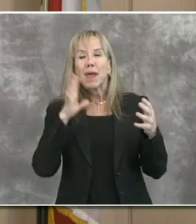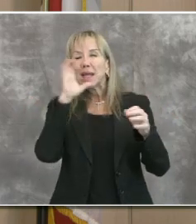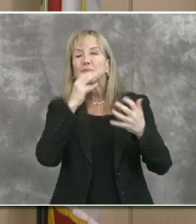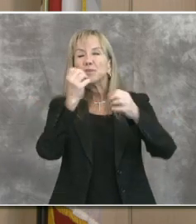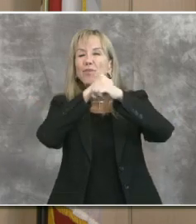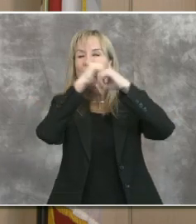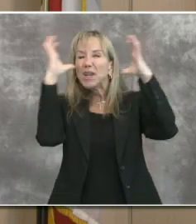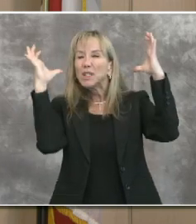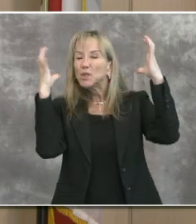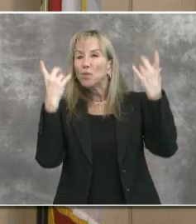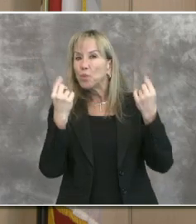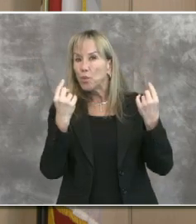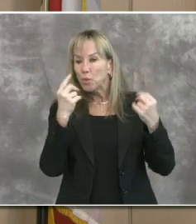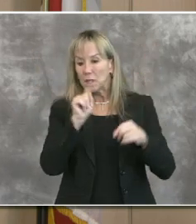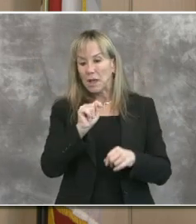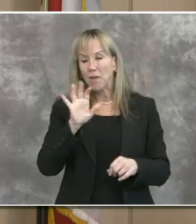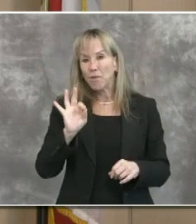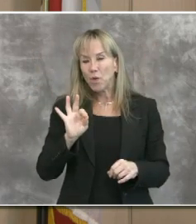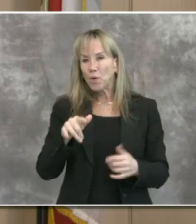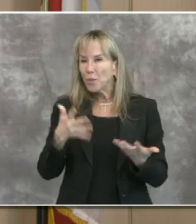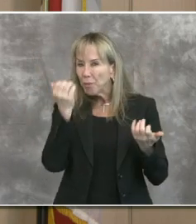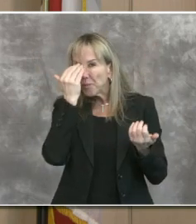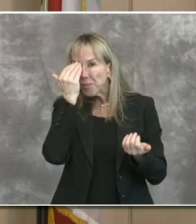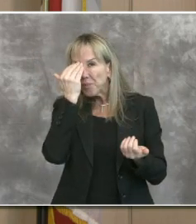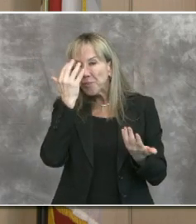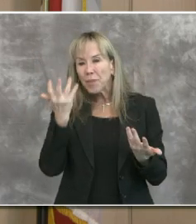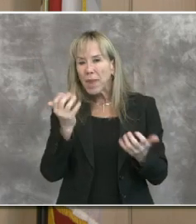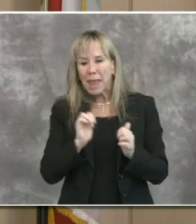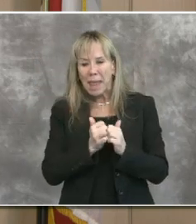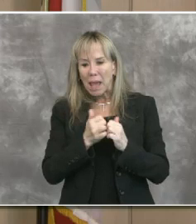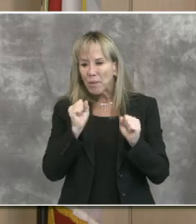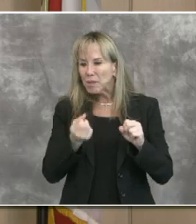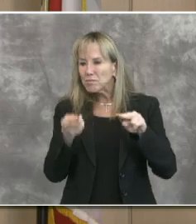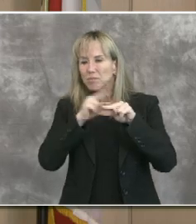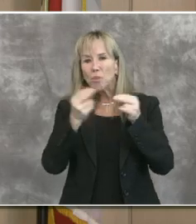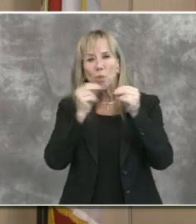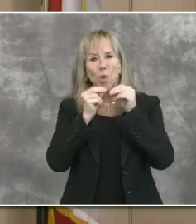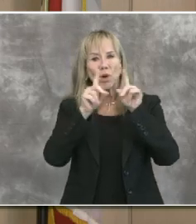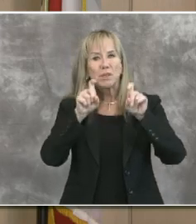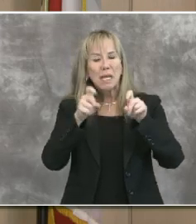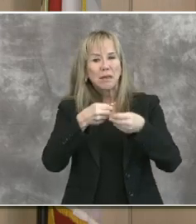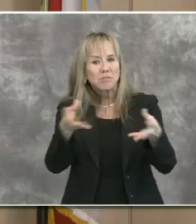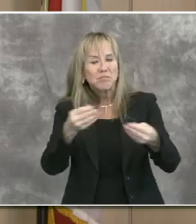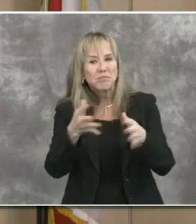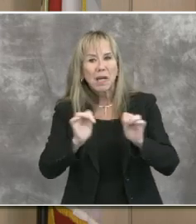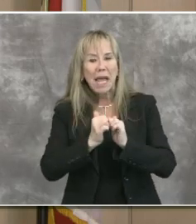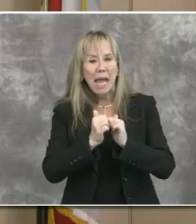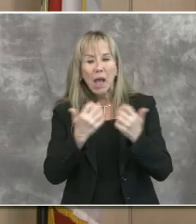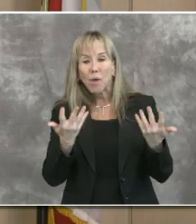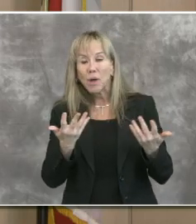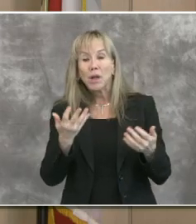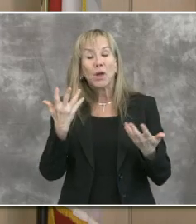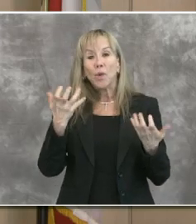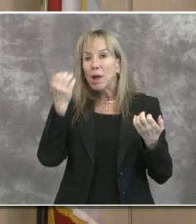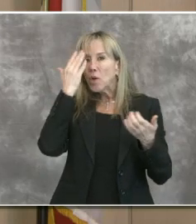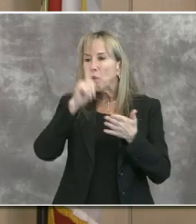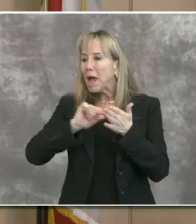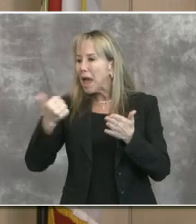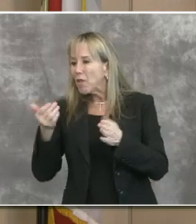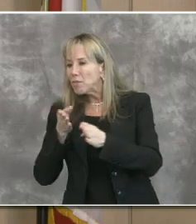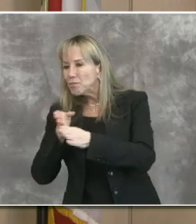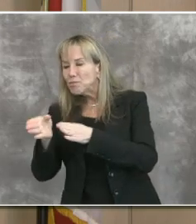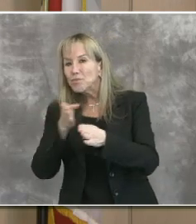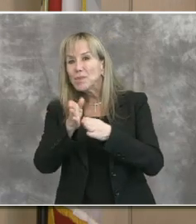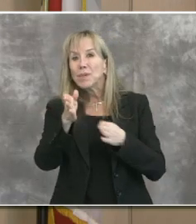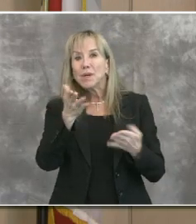is, in addition to looking at how can we increase to our capacity, what are other niche areas? And as